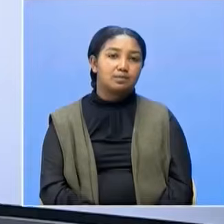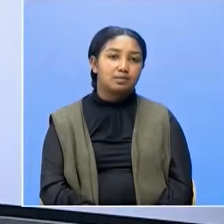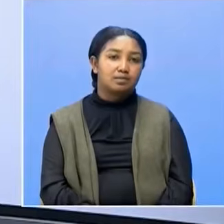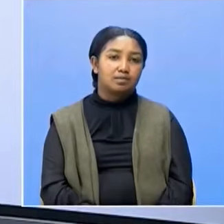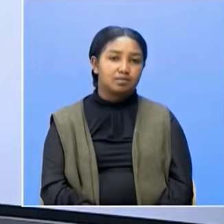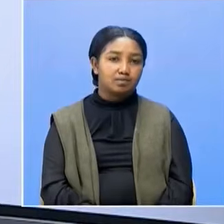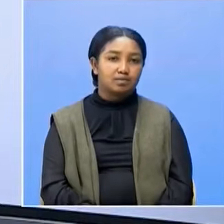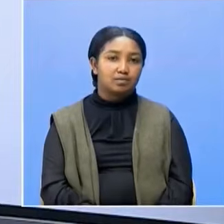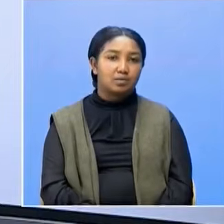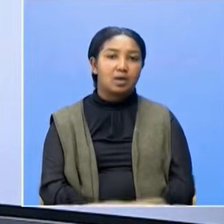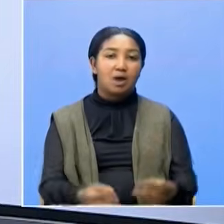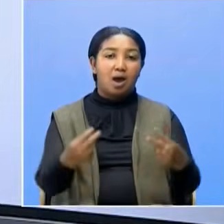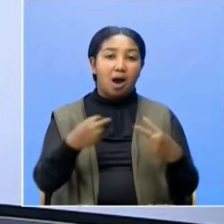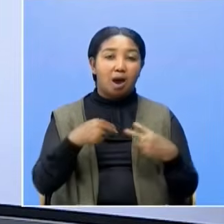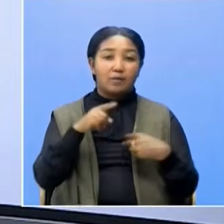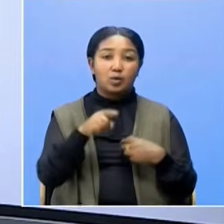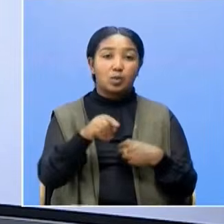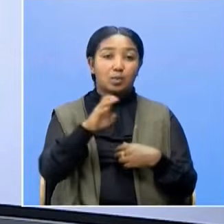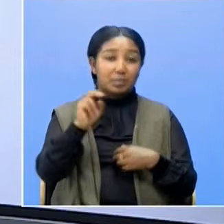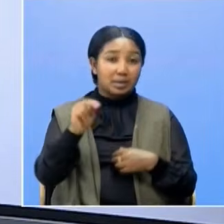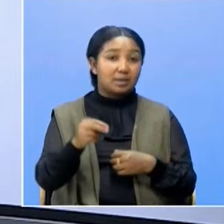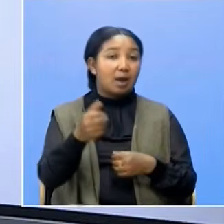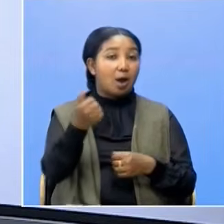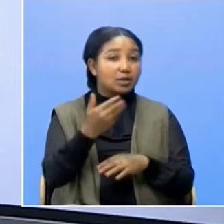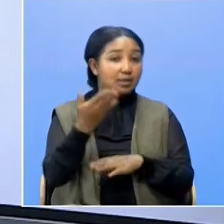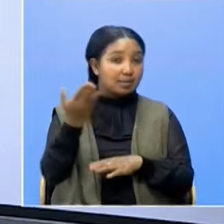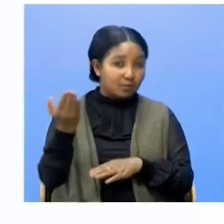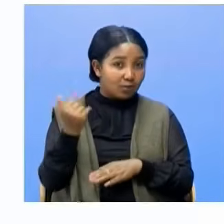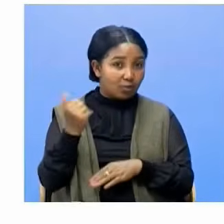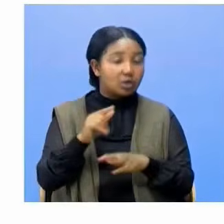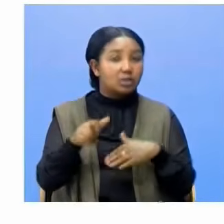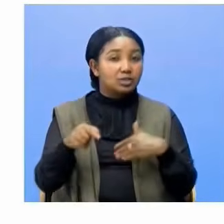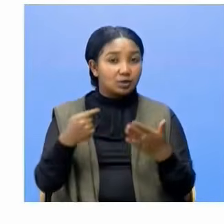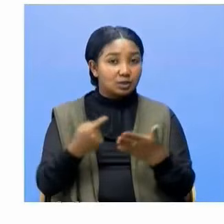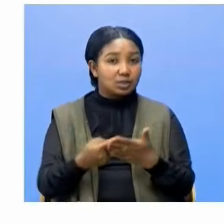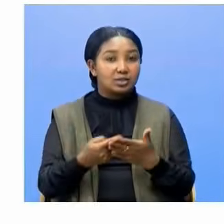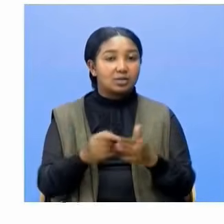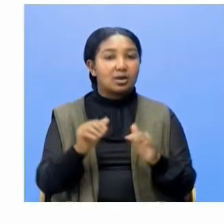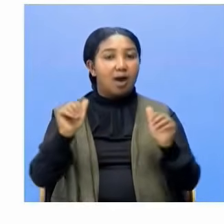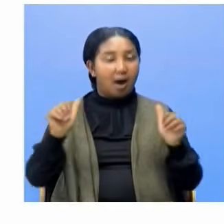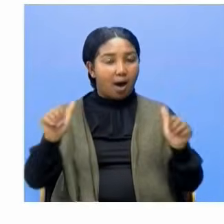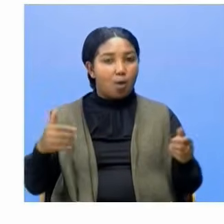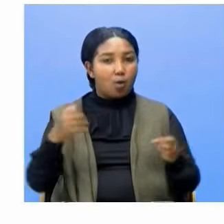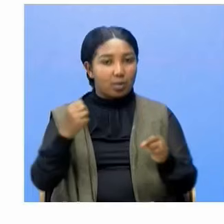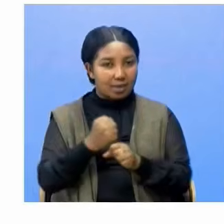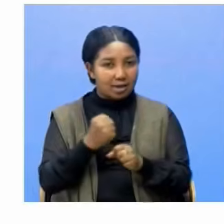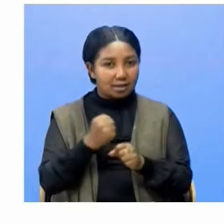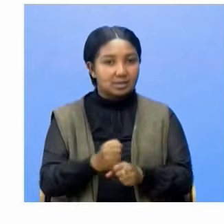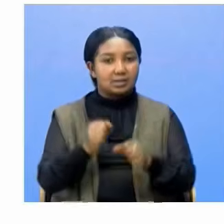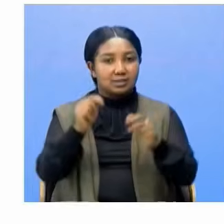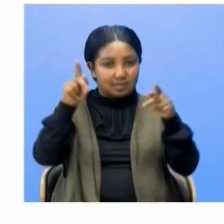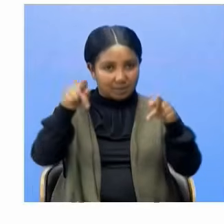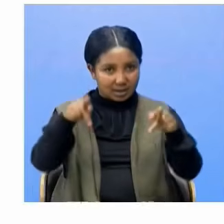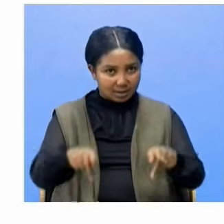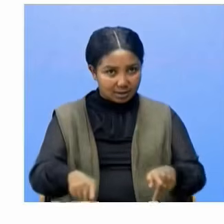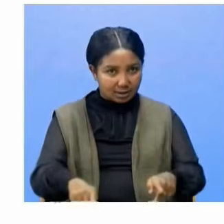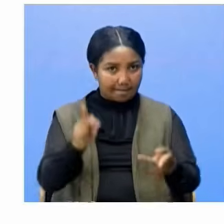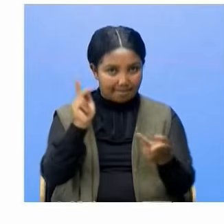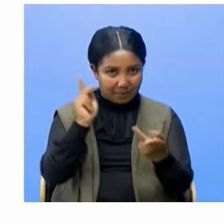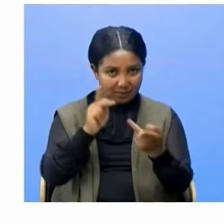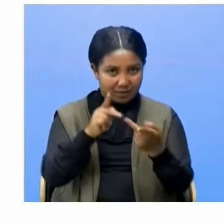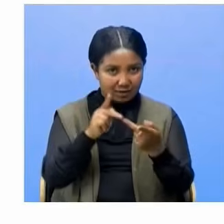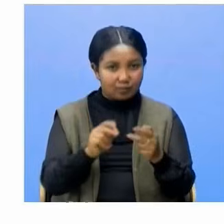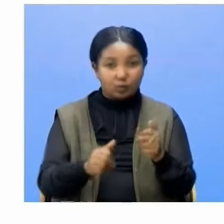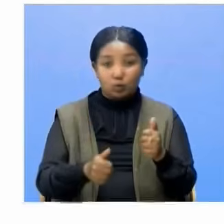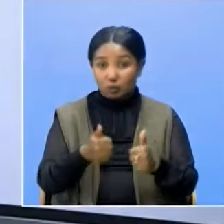yeah? Have you been in Hawassa before? So this is how we make what? The present perfect,